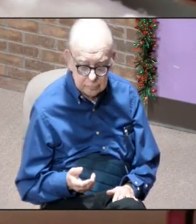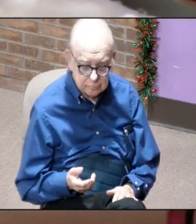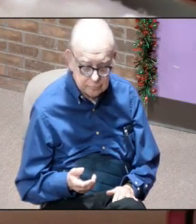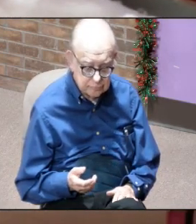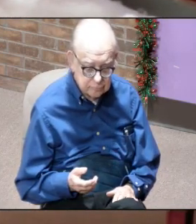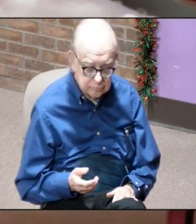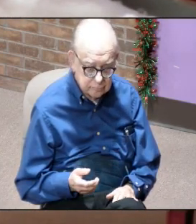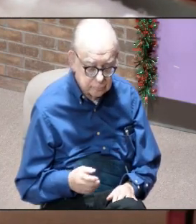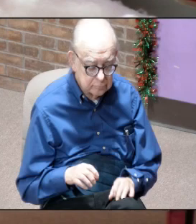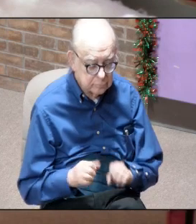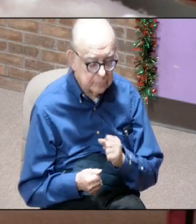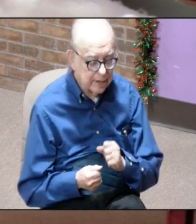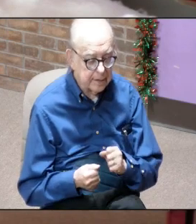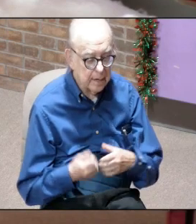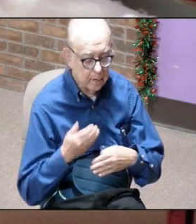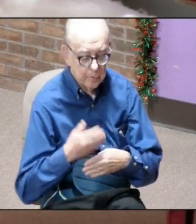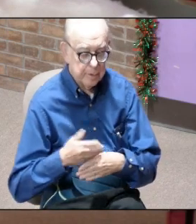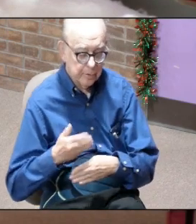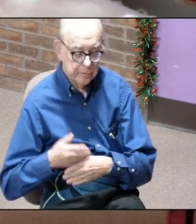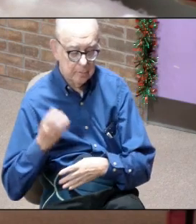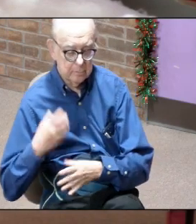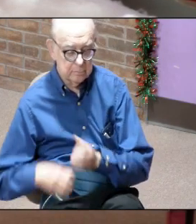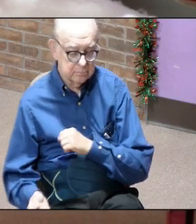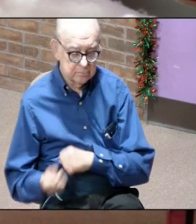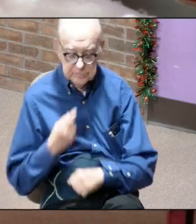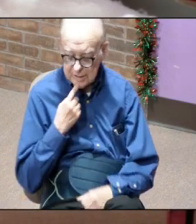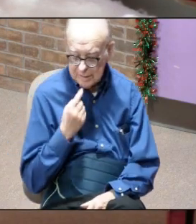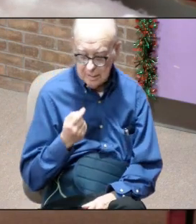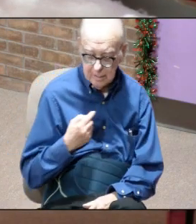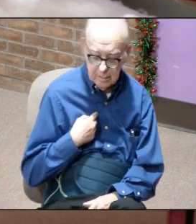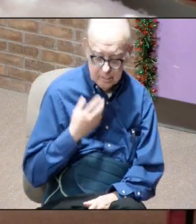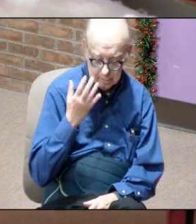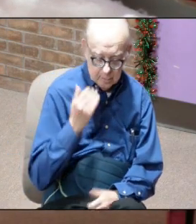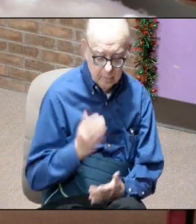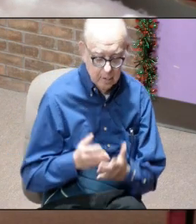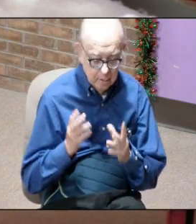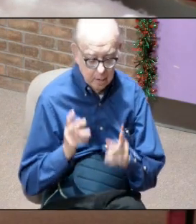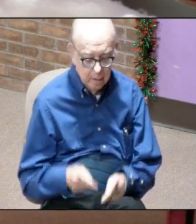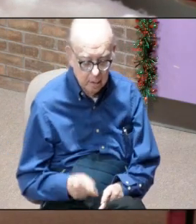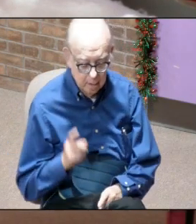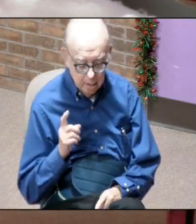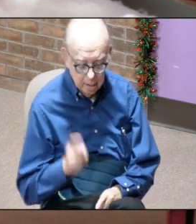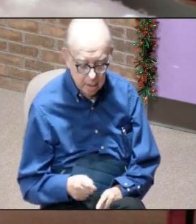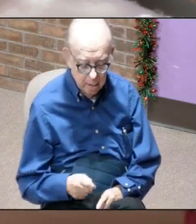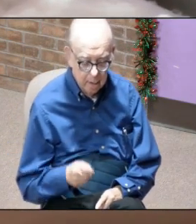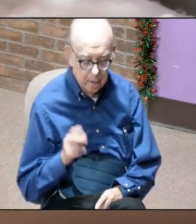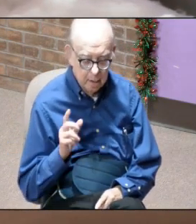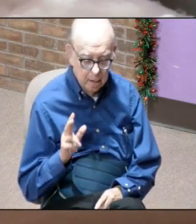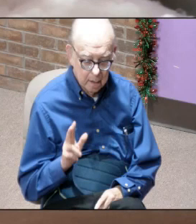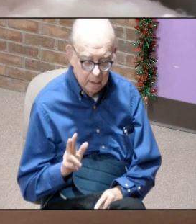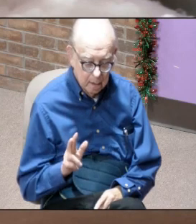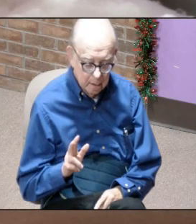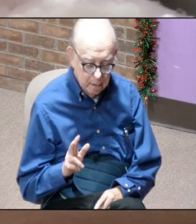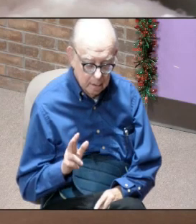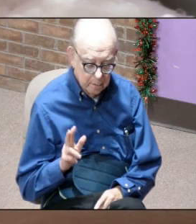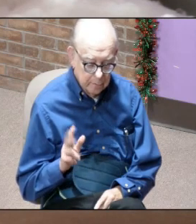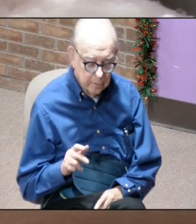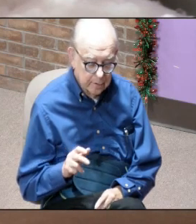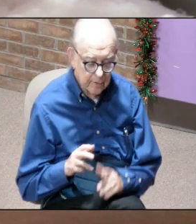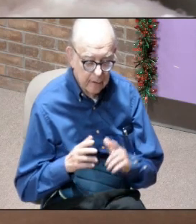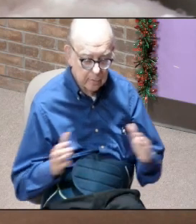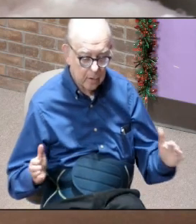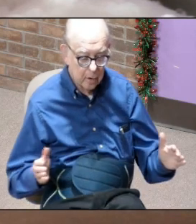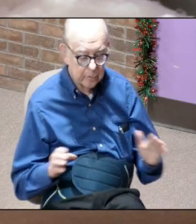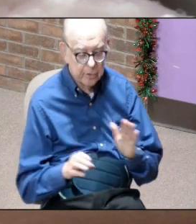breaking down the windows. And you tell me why somebody needs 25 large screen TVs